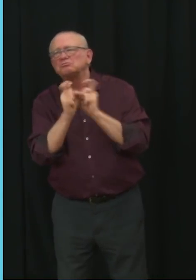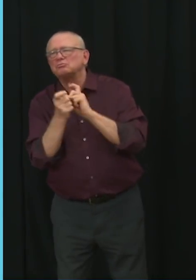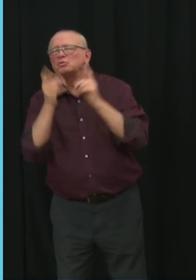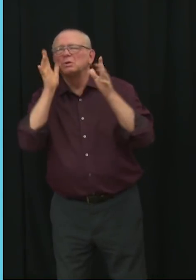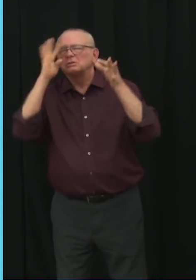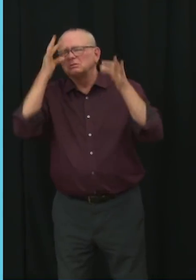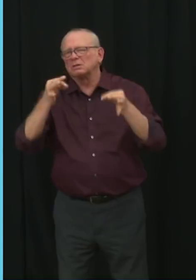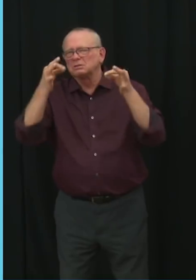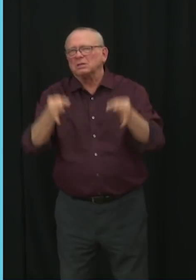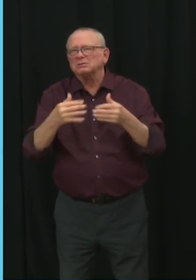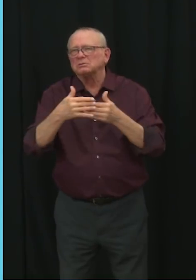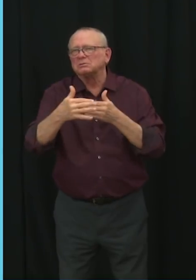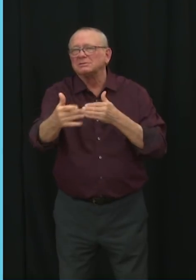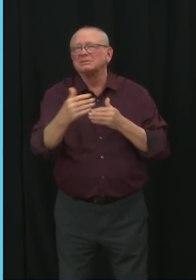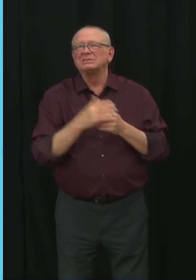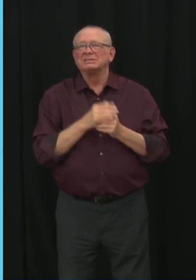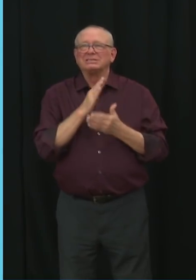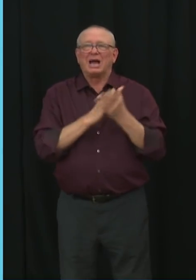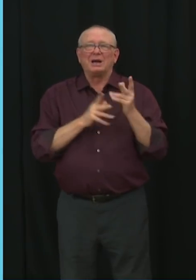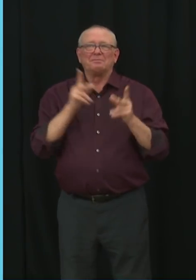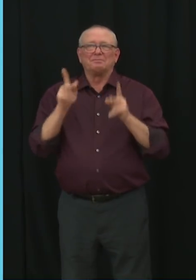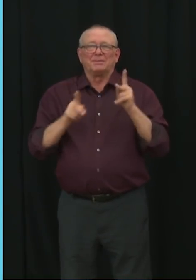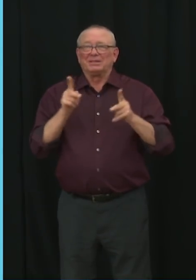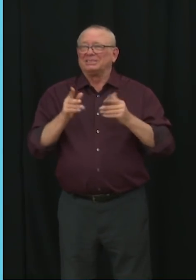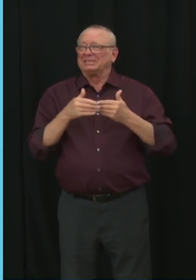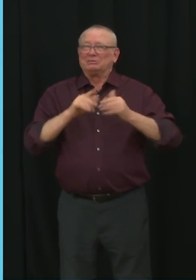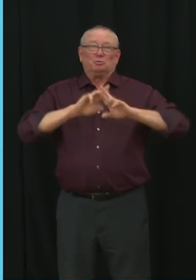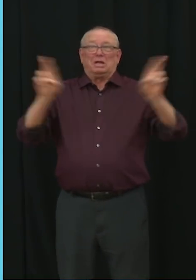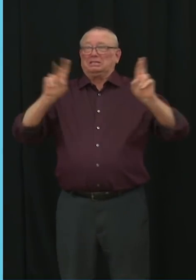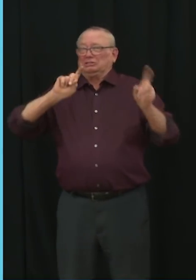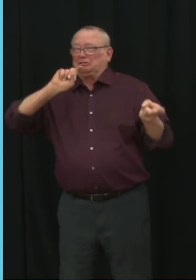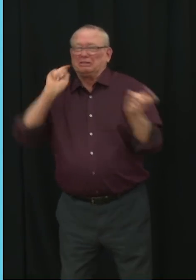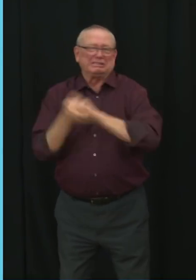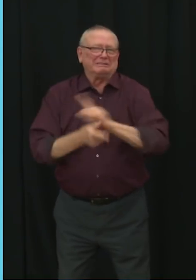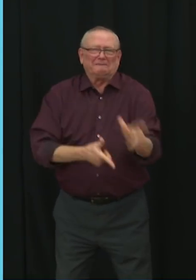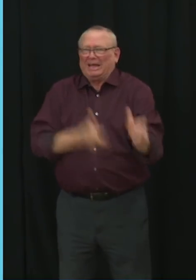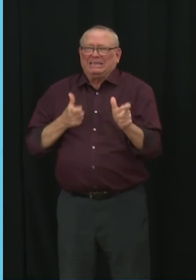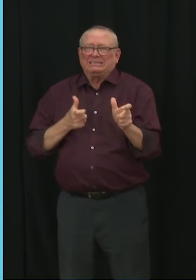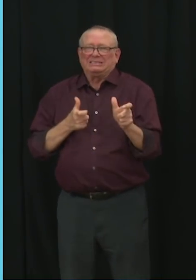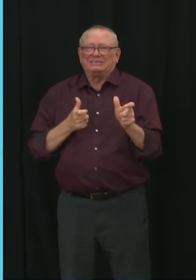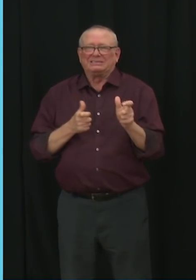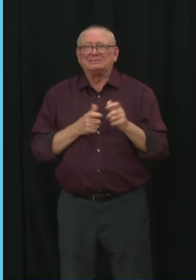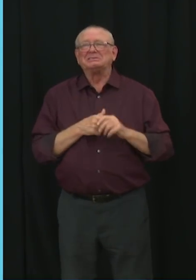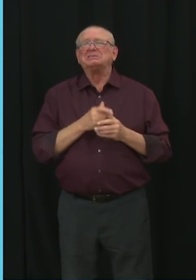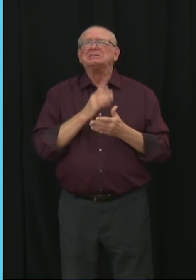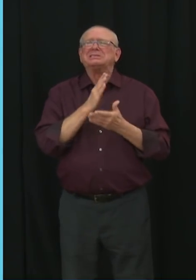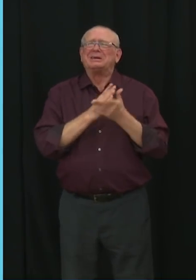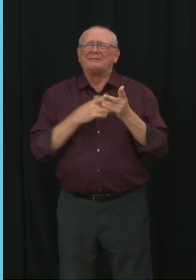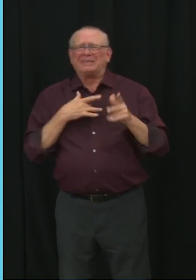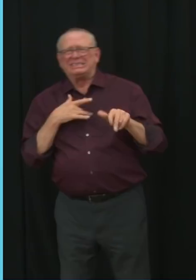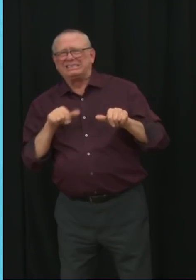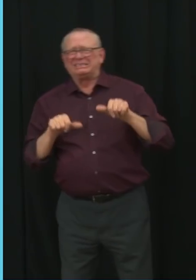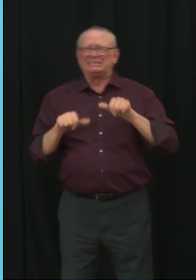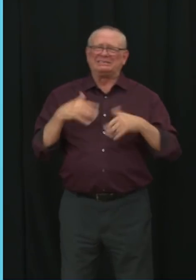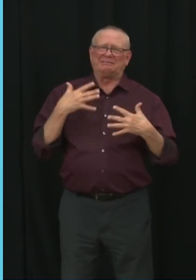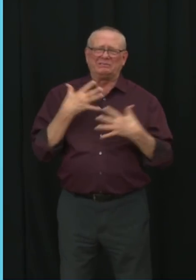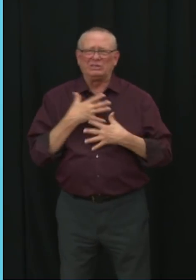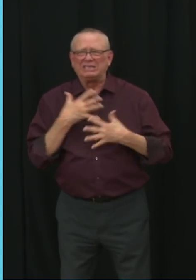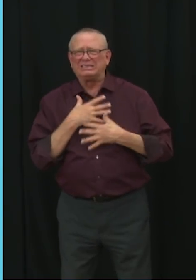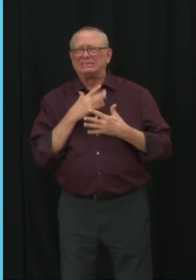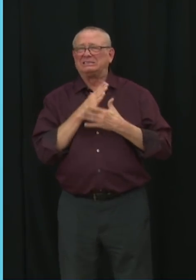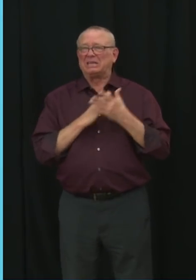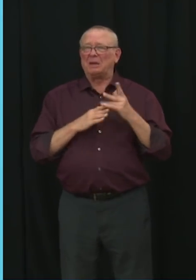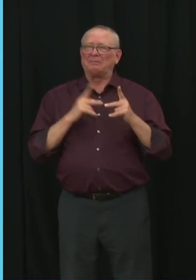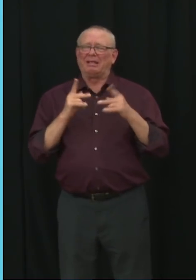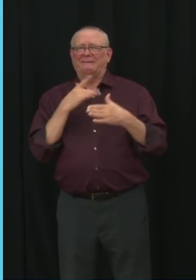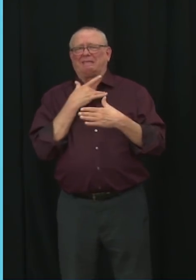For others, it will be much more challenging. And for many people, it will likely be somewhere in between. There is no one